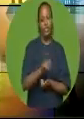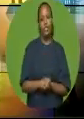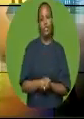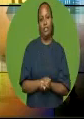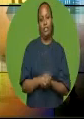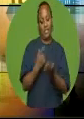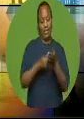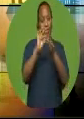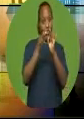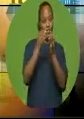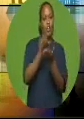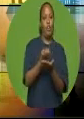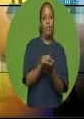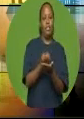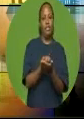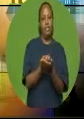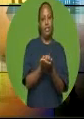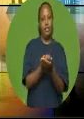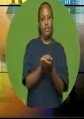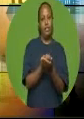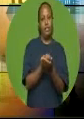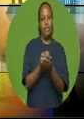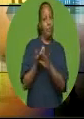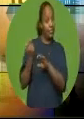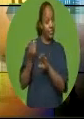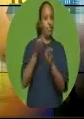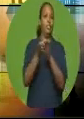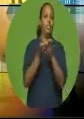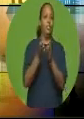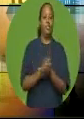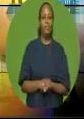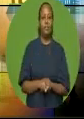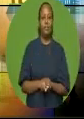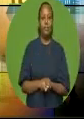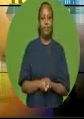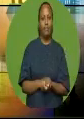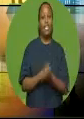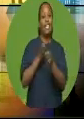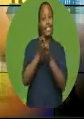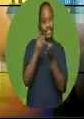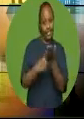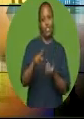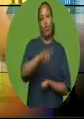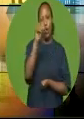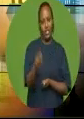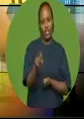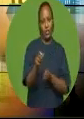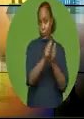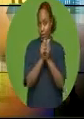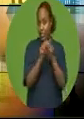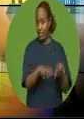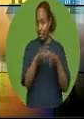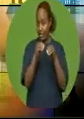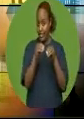question based on the meaning of economics as I described earlier. Discuss this question with